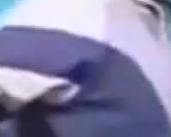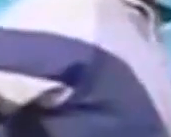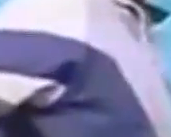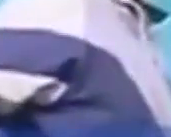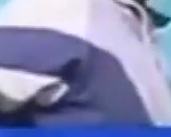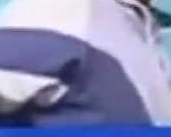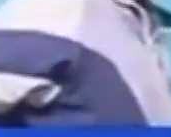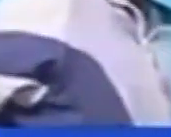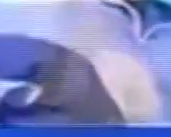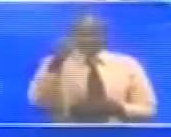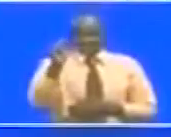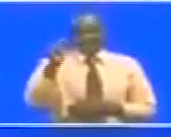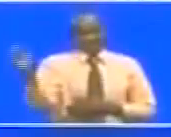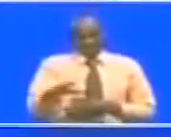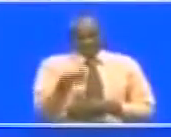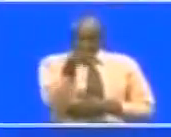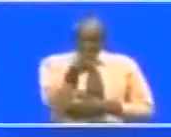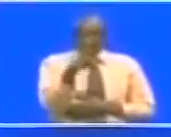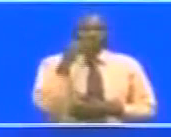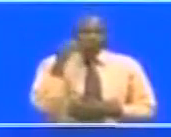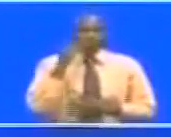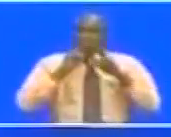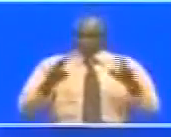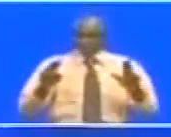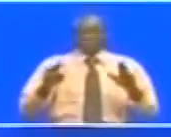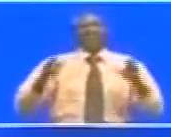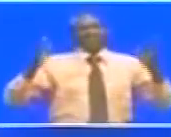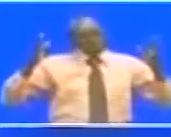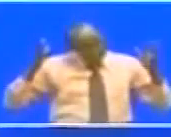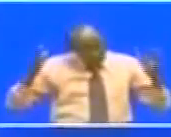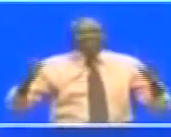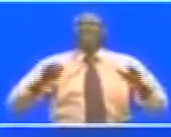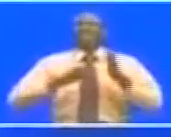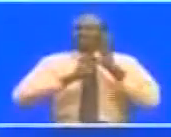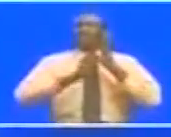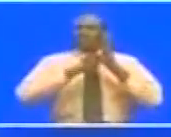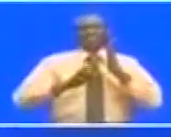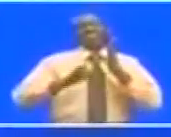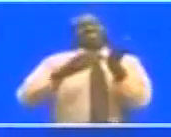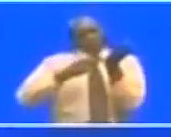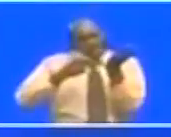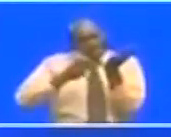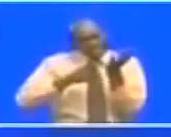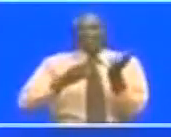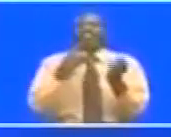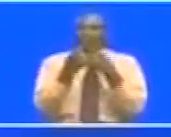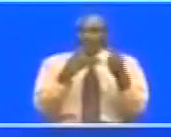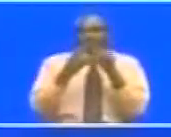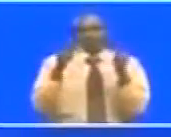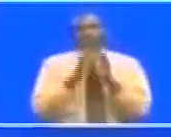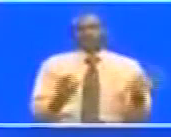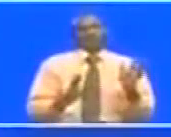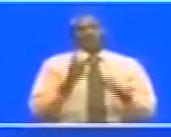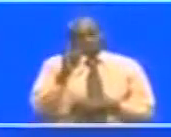This is Dar es Salaam, Arabic for the home of peace, the world's largest and most popular Swahili-speaking city. It started in the